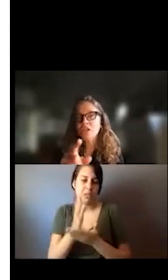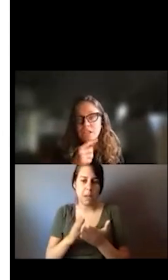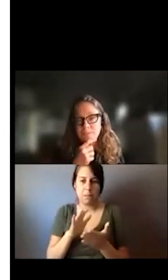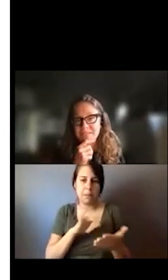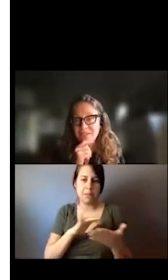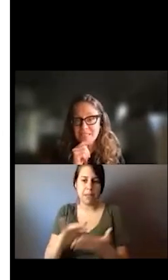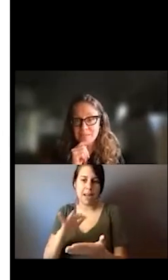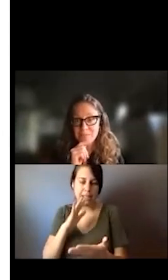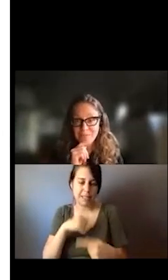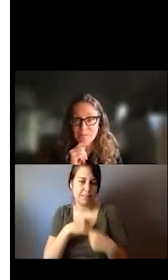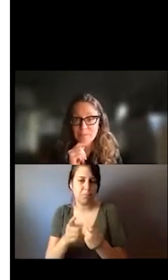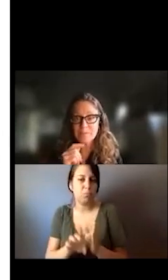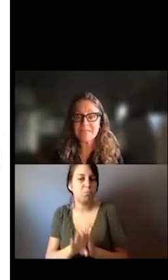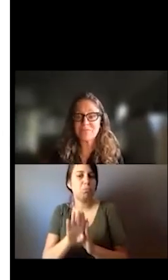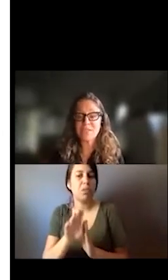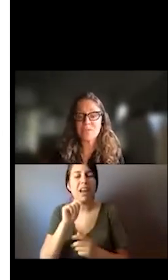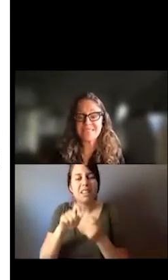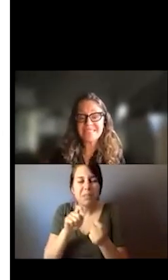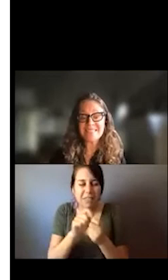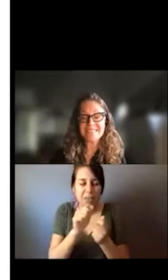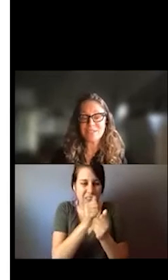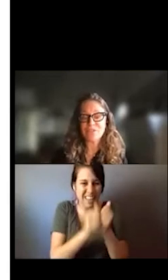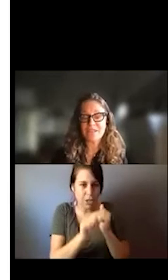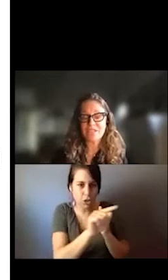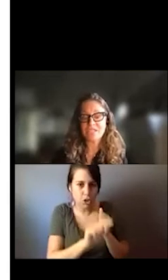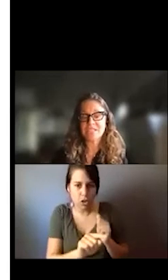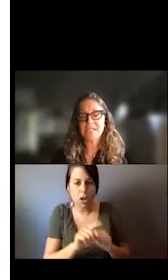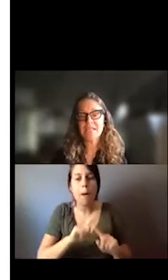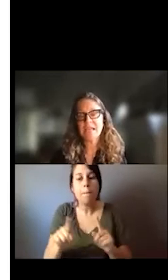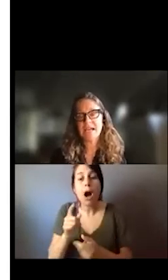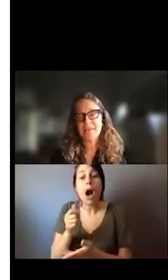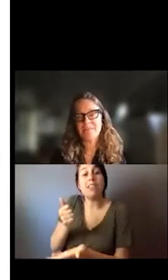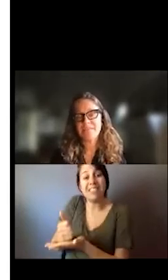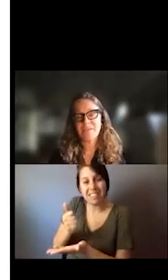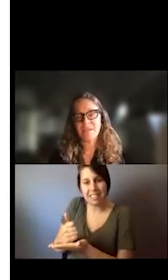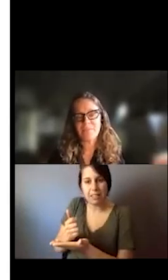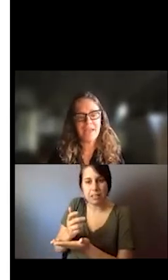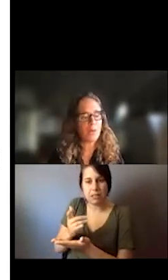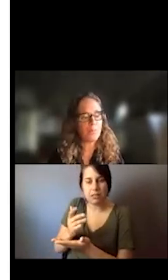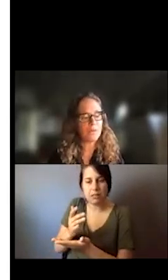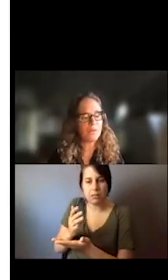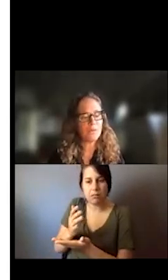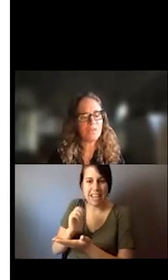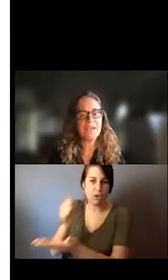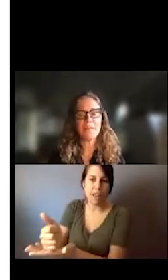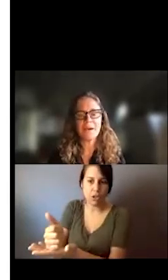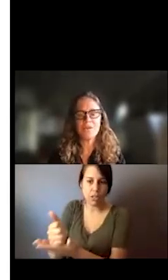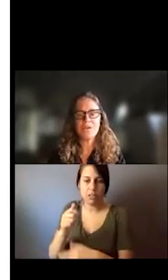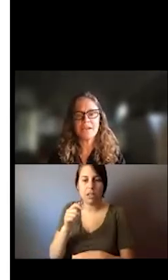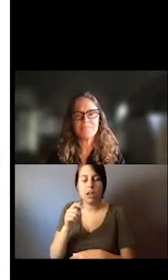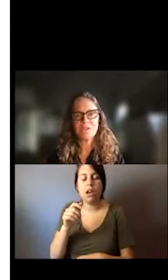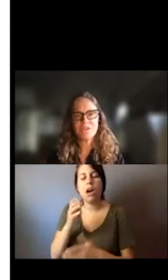in this area, not specific to the platforms, but specific to assistance interventions that may help you